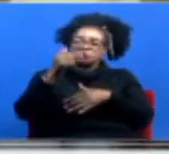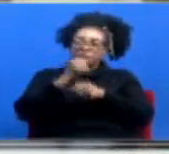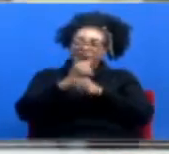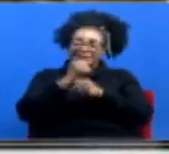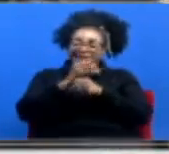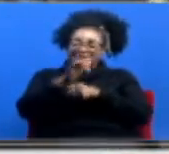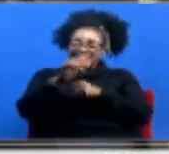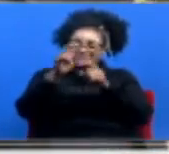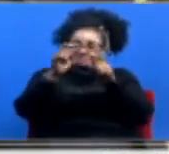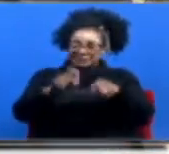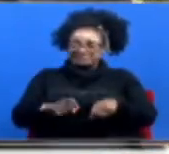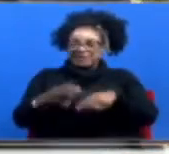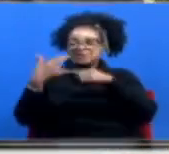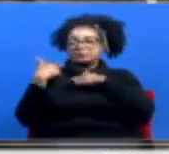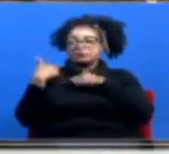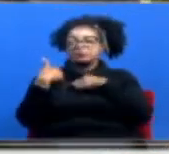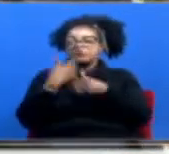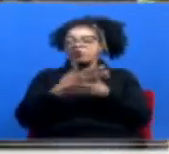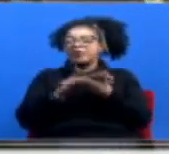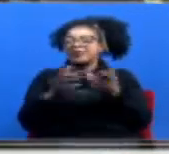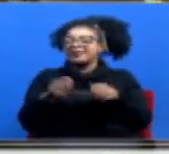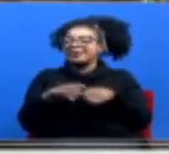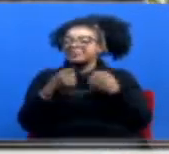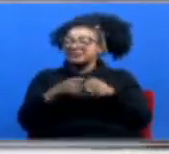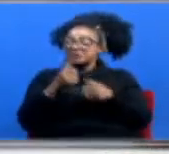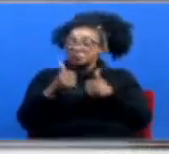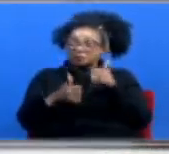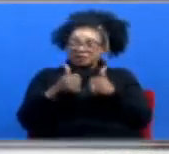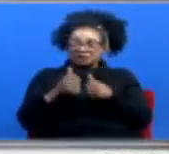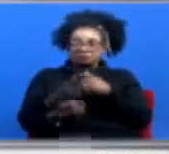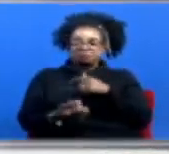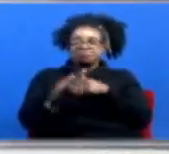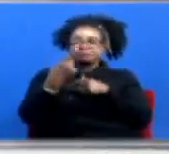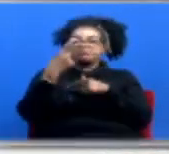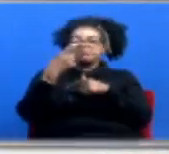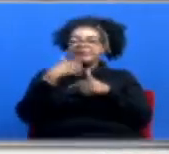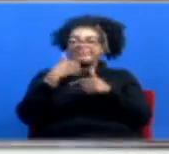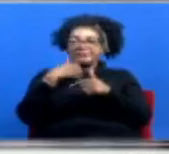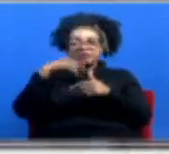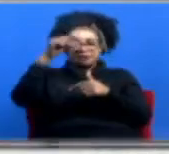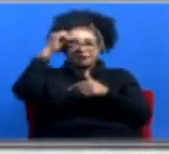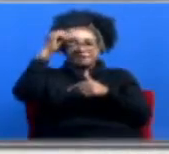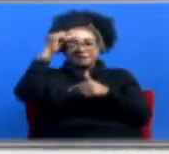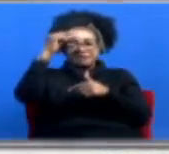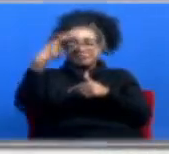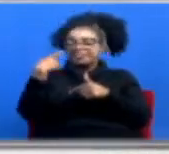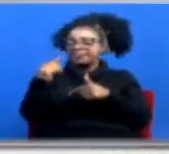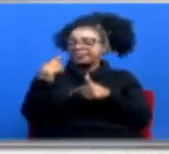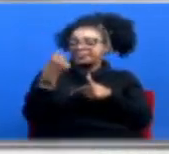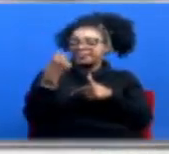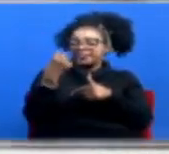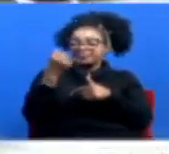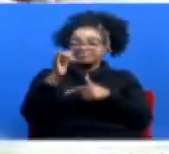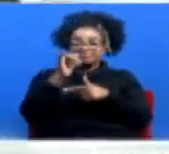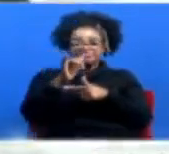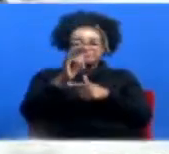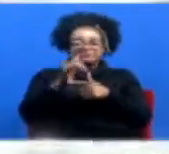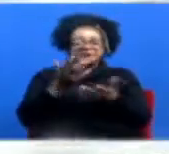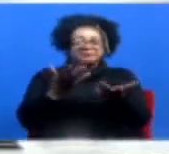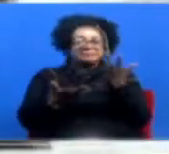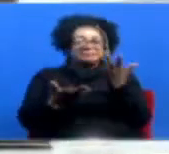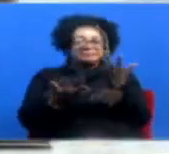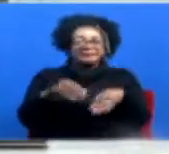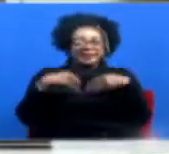liable for any damages that may arise from litigants suing the government. The latest turn of events may have given the Kenya